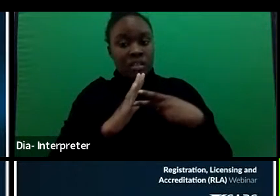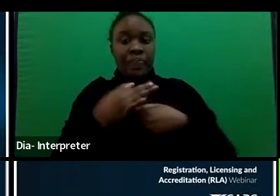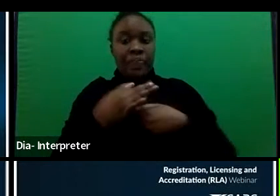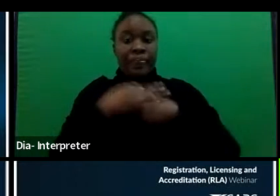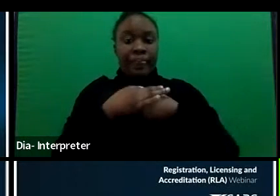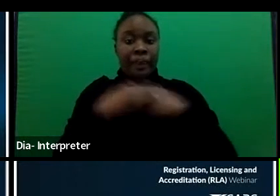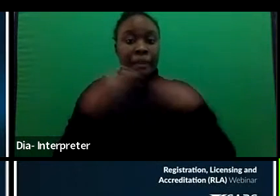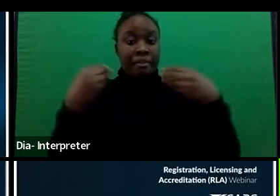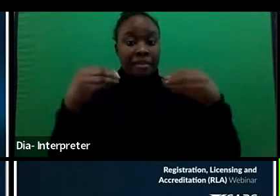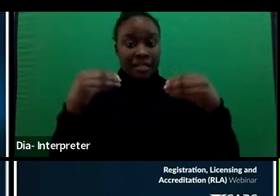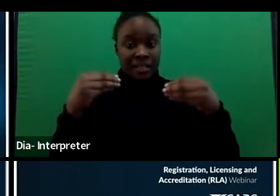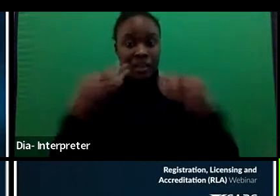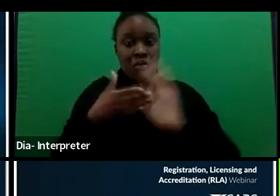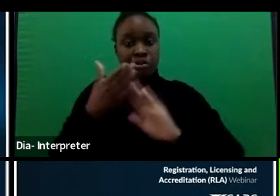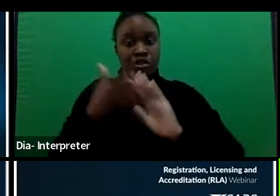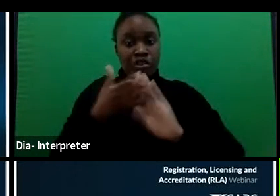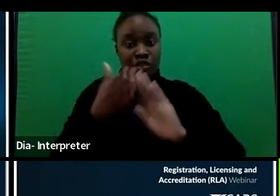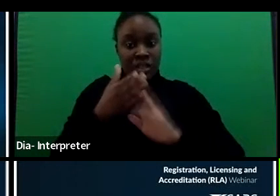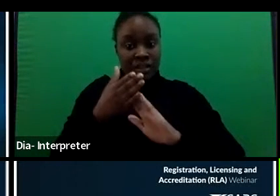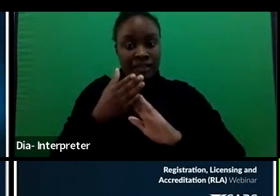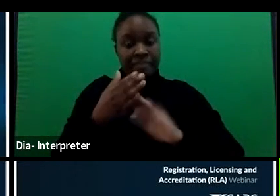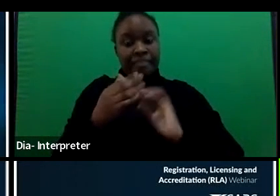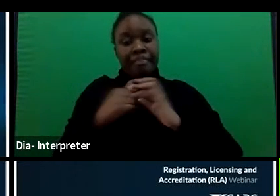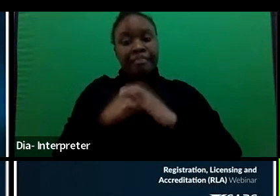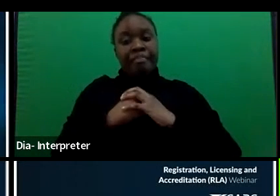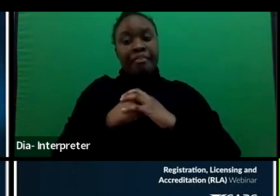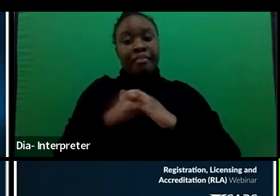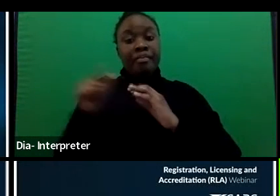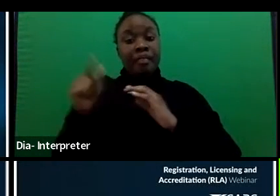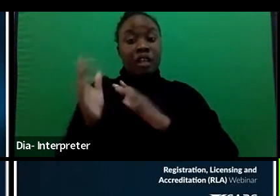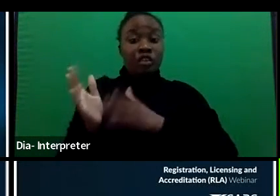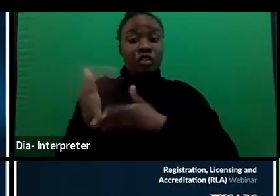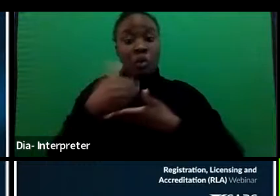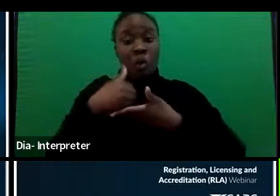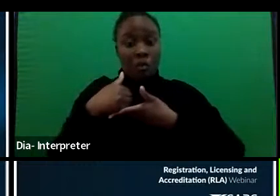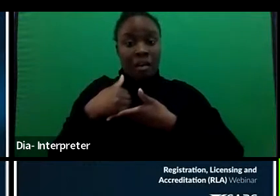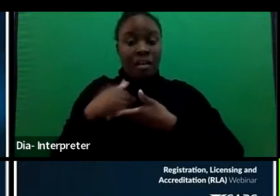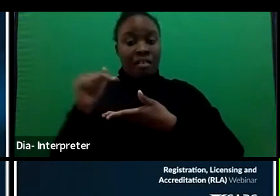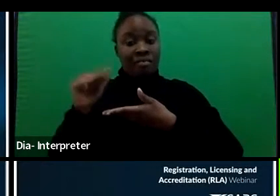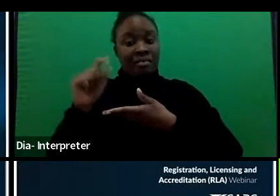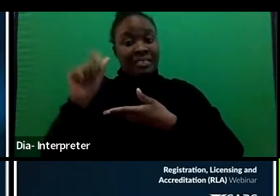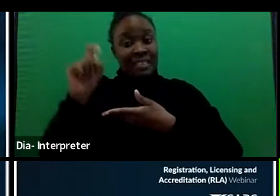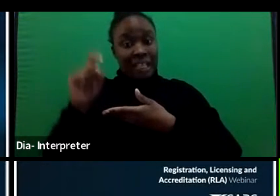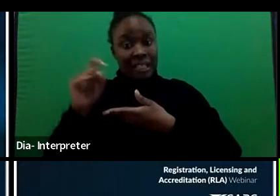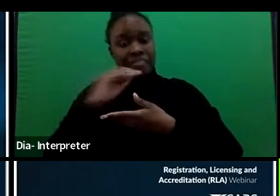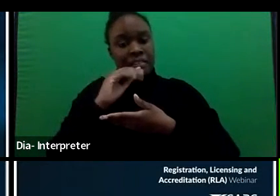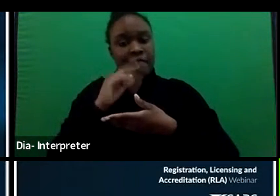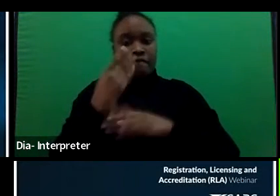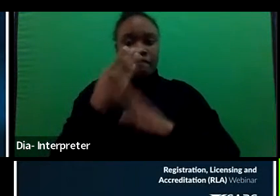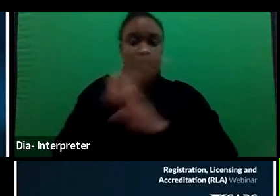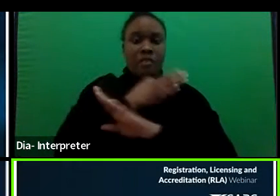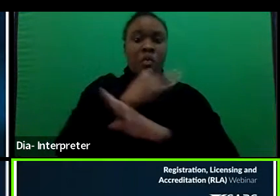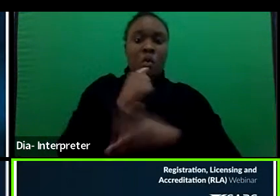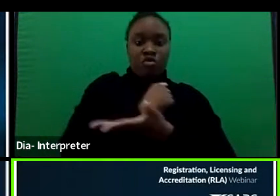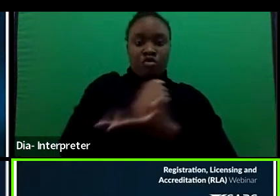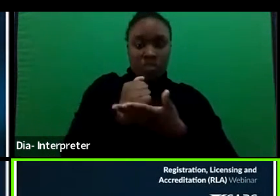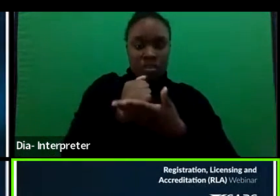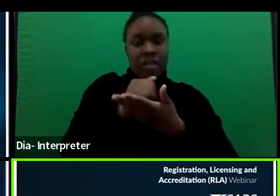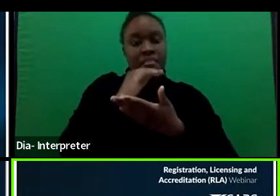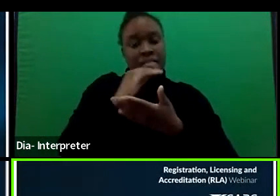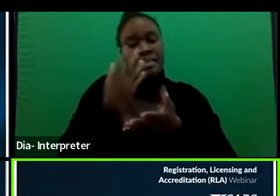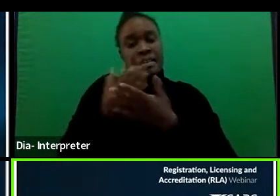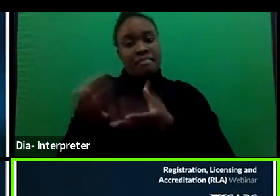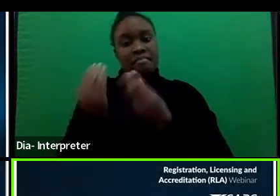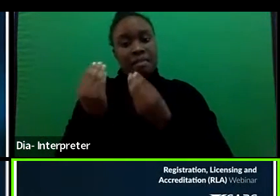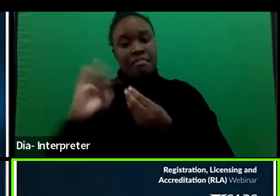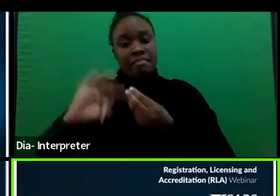business corporation. For turnover tax, you need to register and be approved before you use those rates.